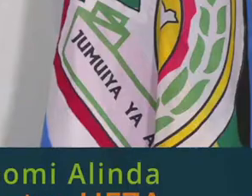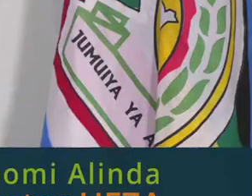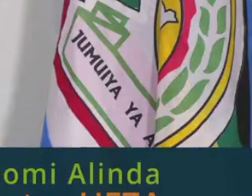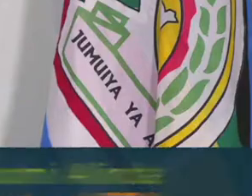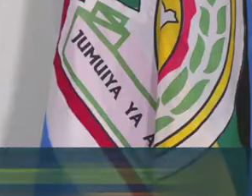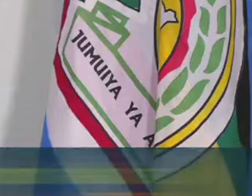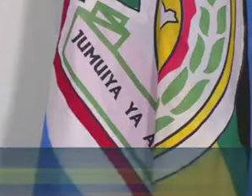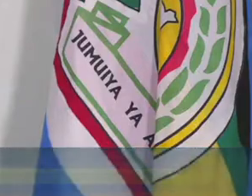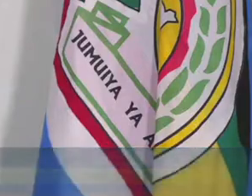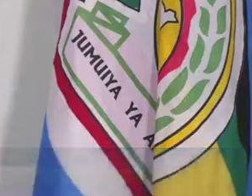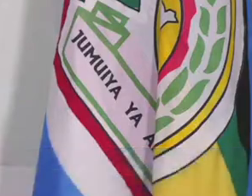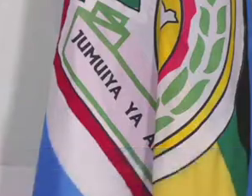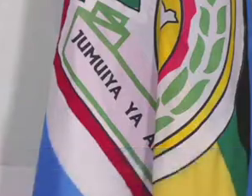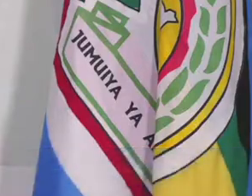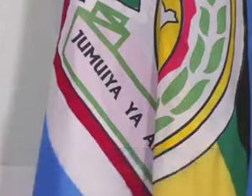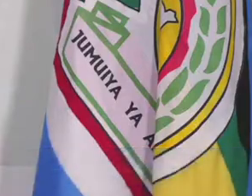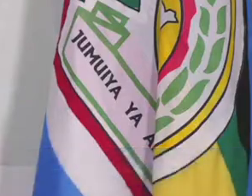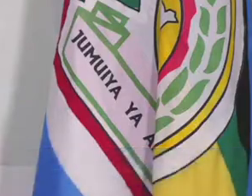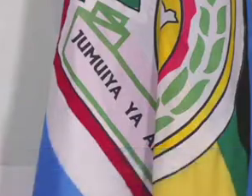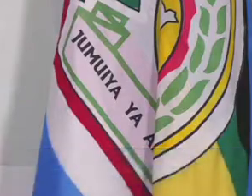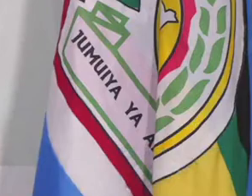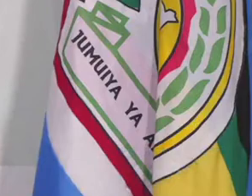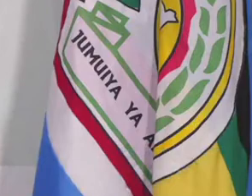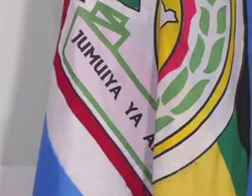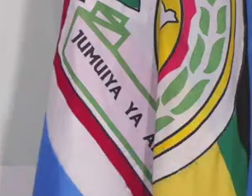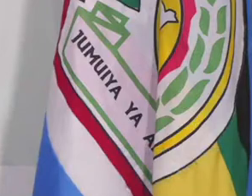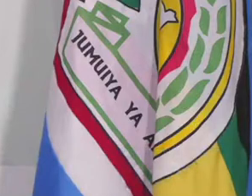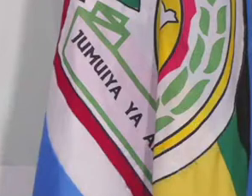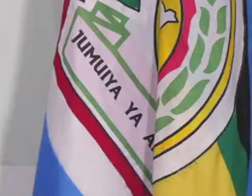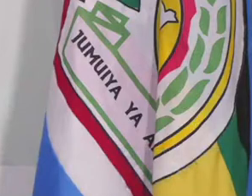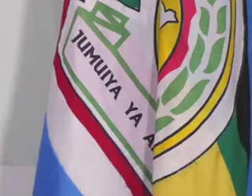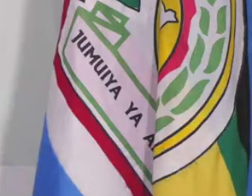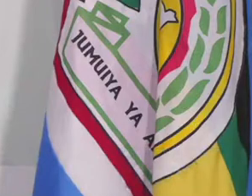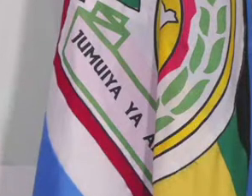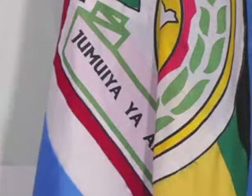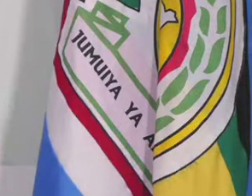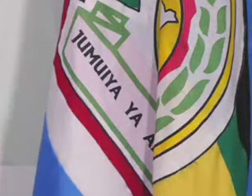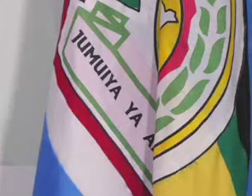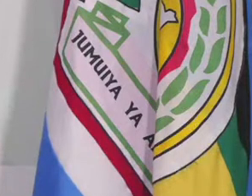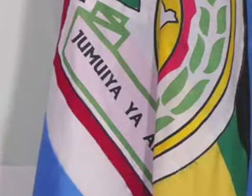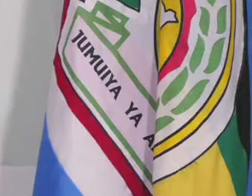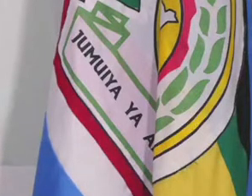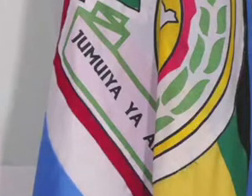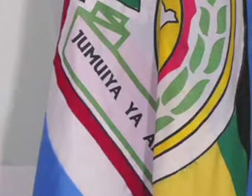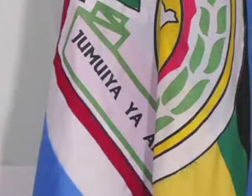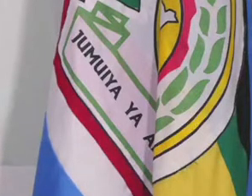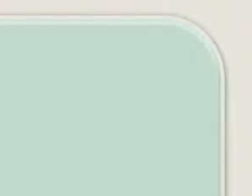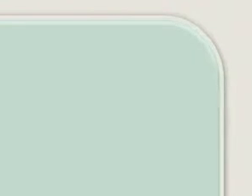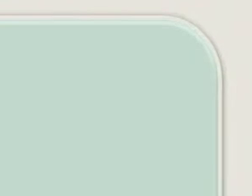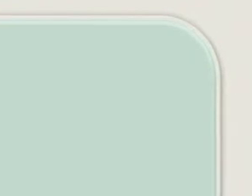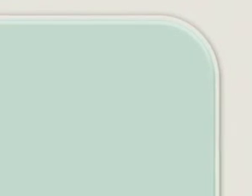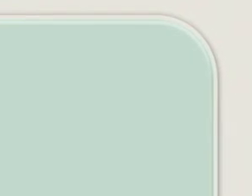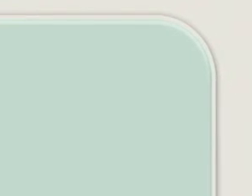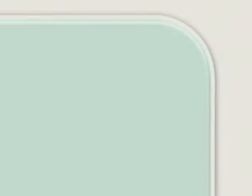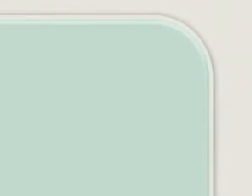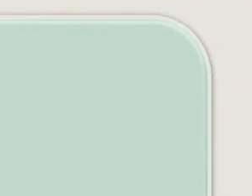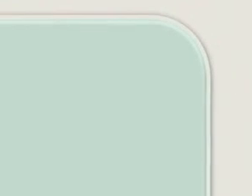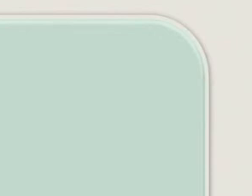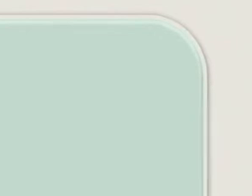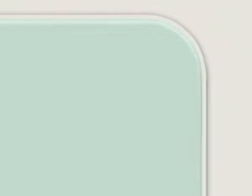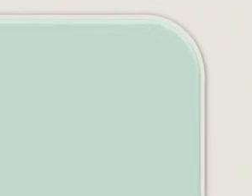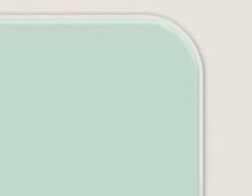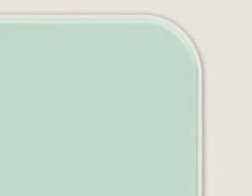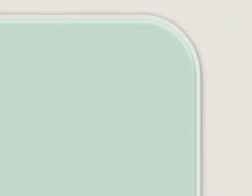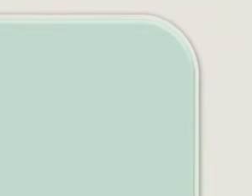or UFUZA. Uganda Free Zones Authority is a government agency established for the purpose of creating opportunities for